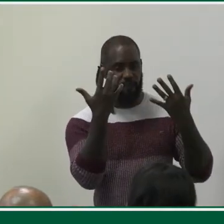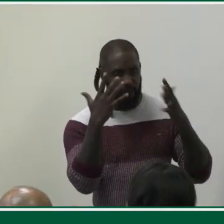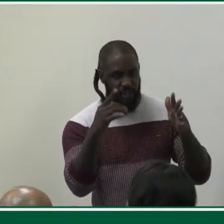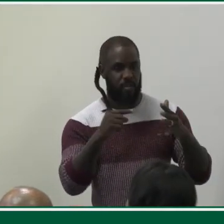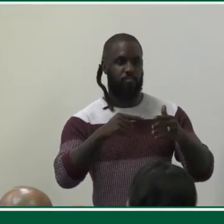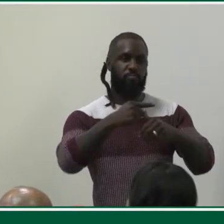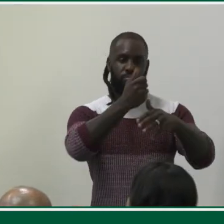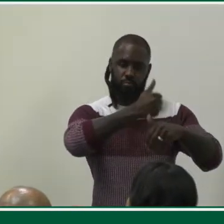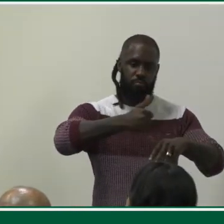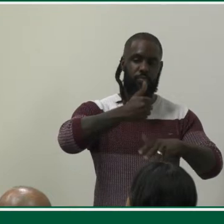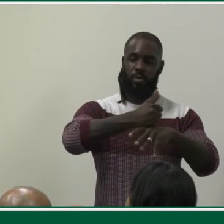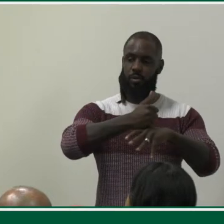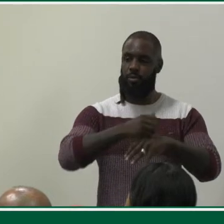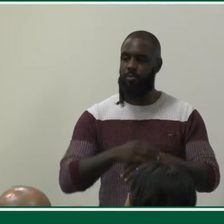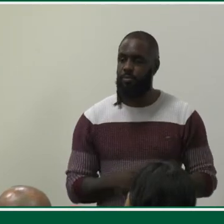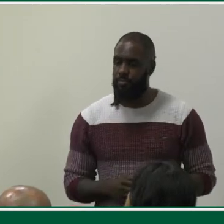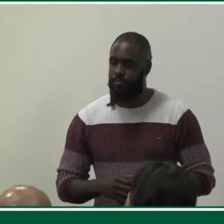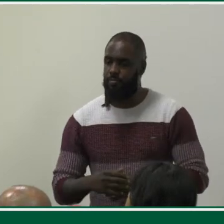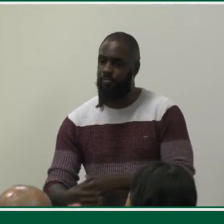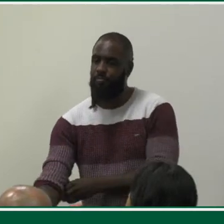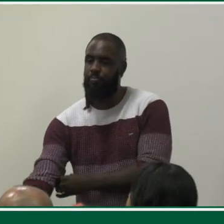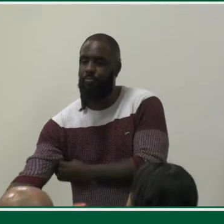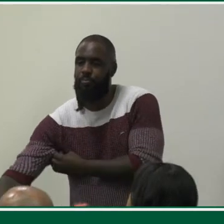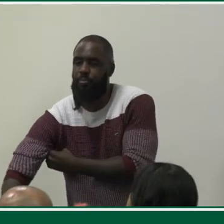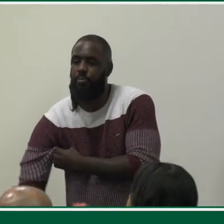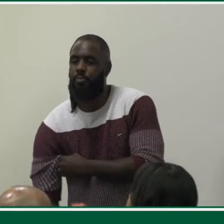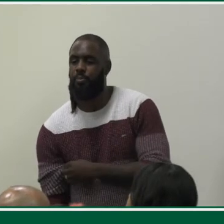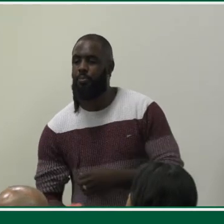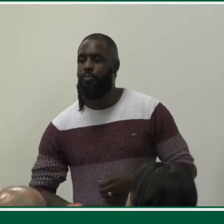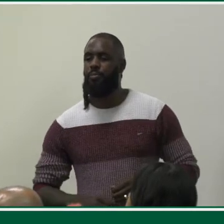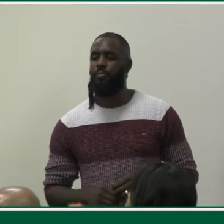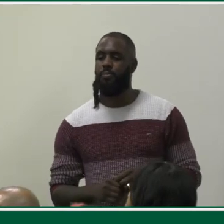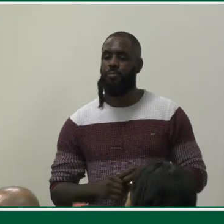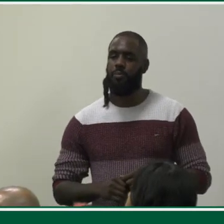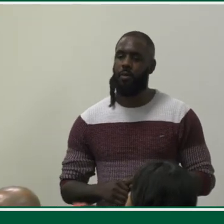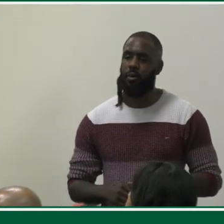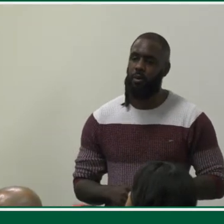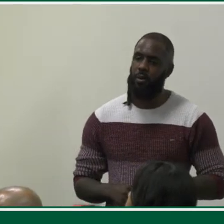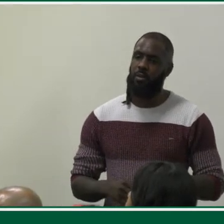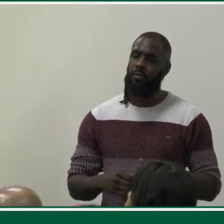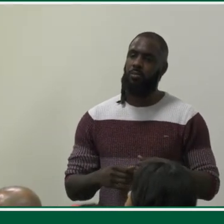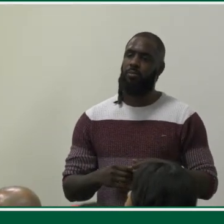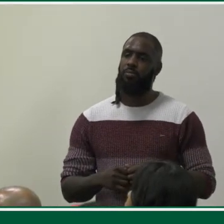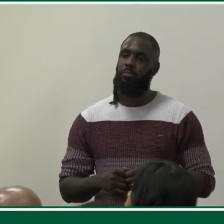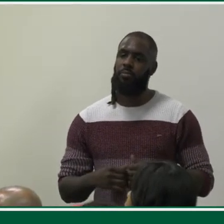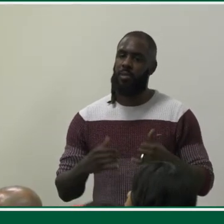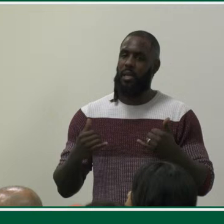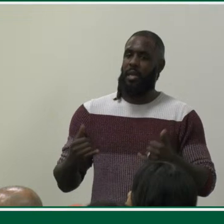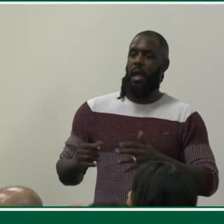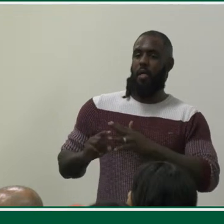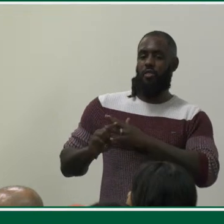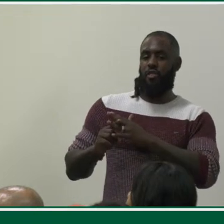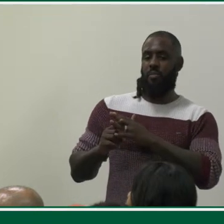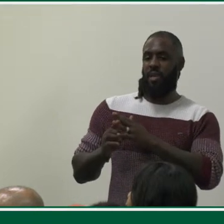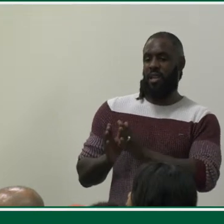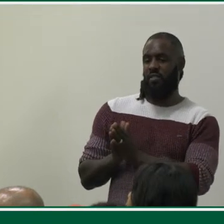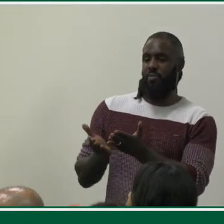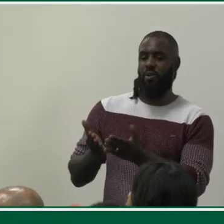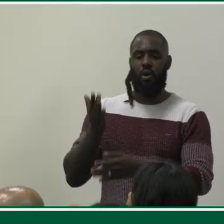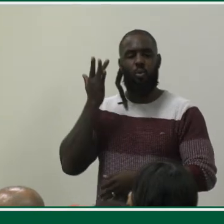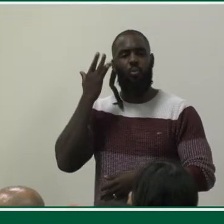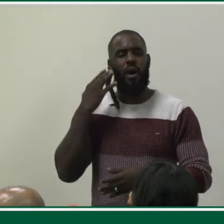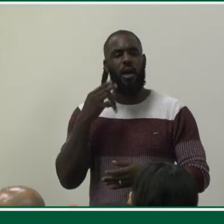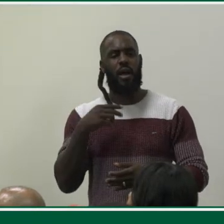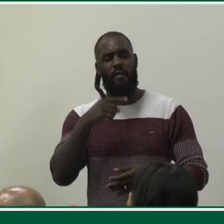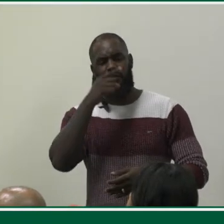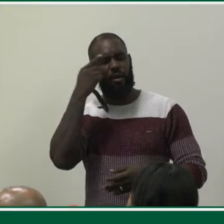students deserve. Now, how the genesis of how about, you know, why do it as a Black Honors